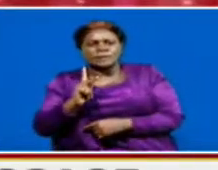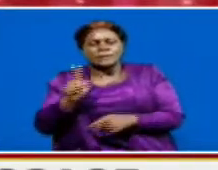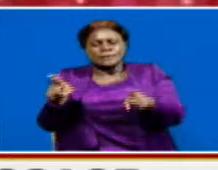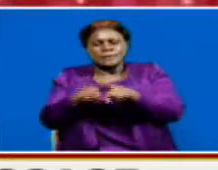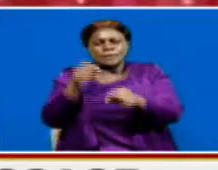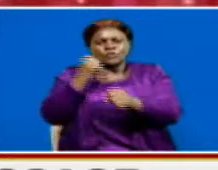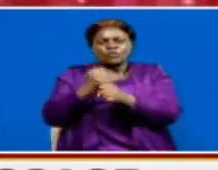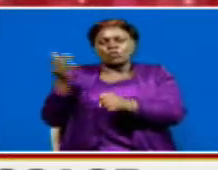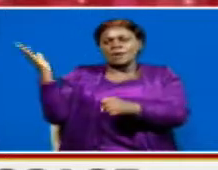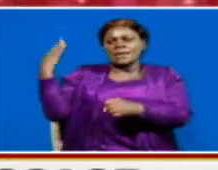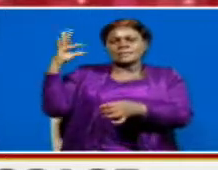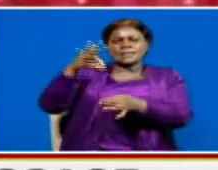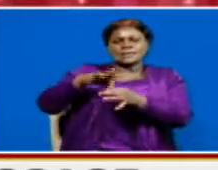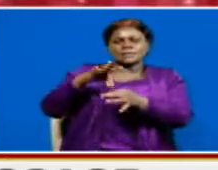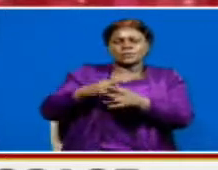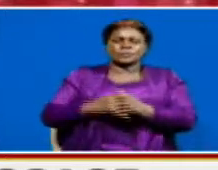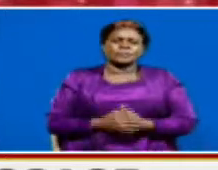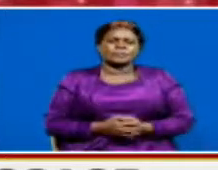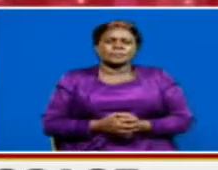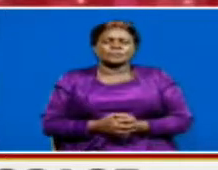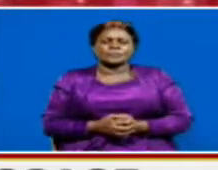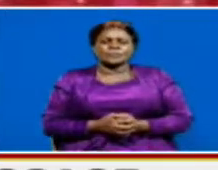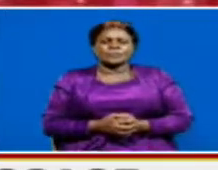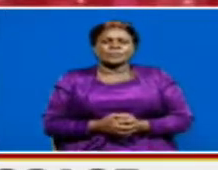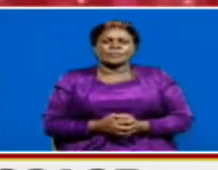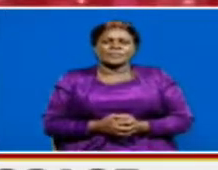did in the last election.